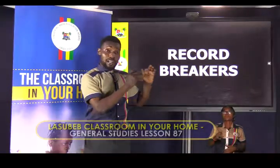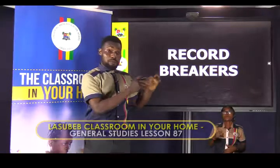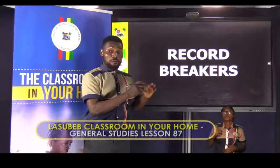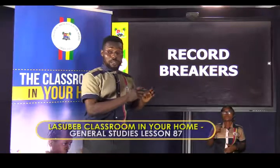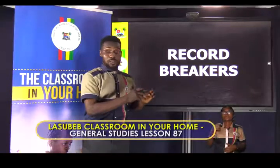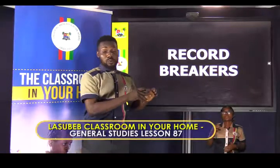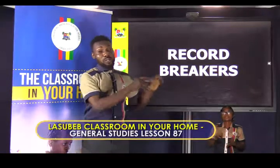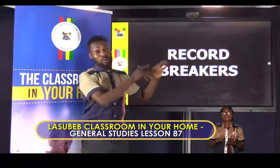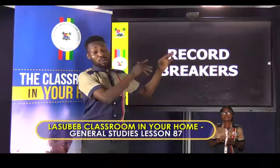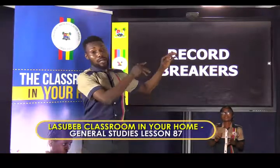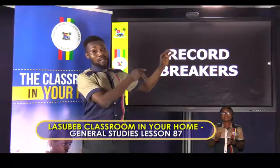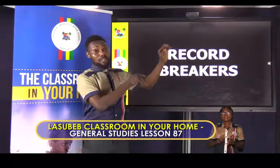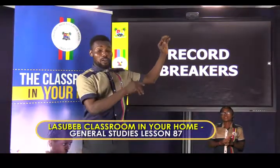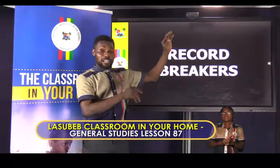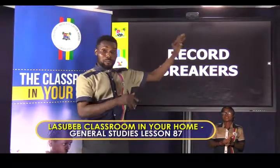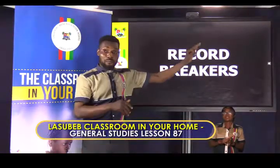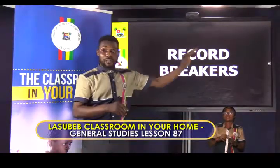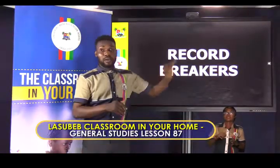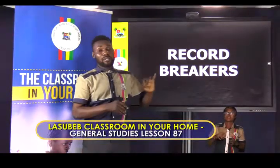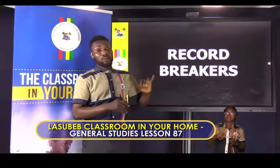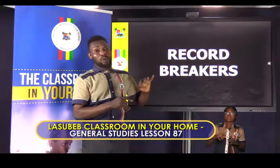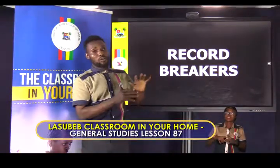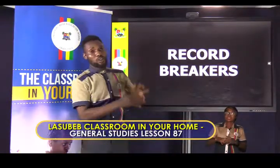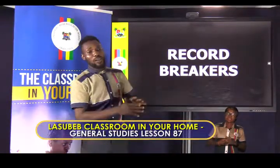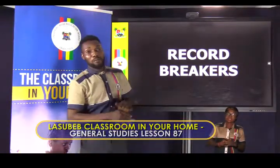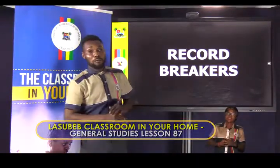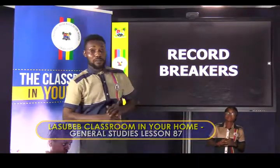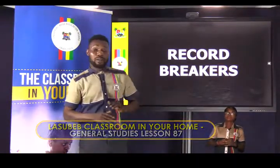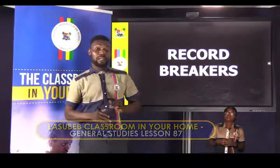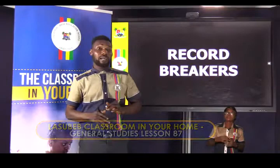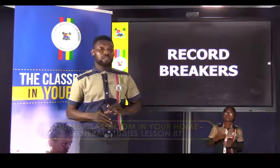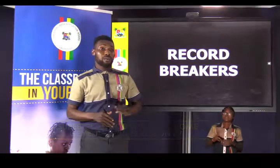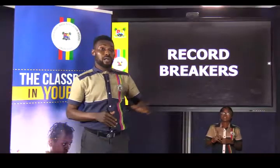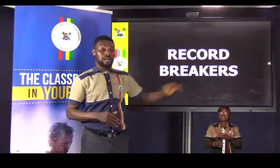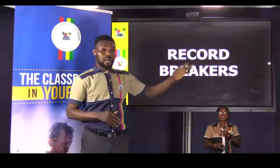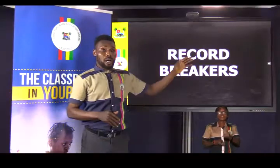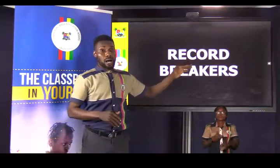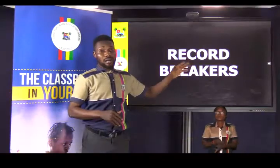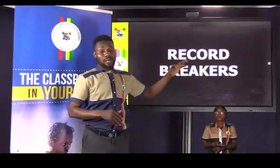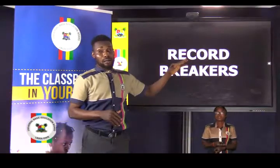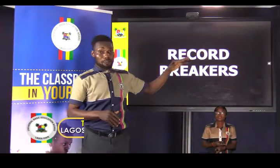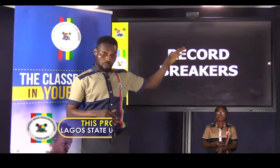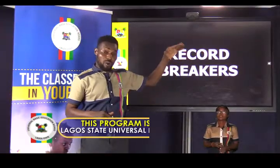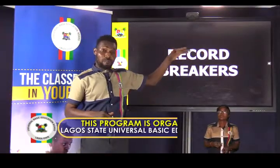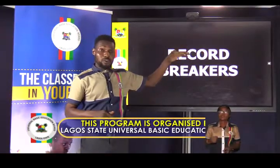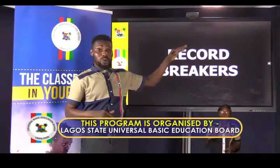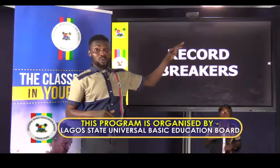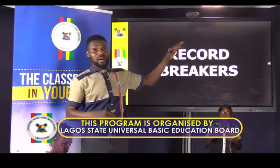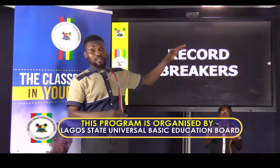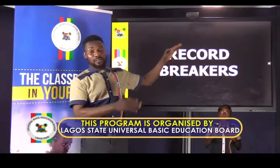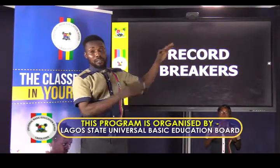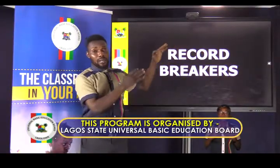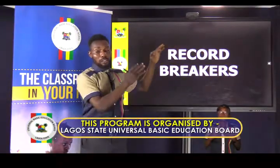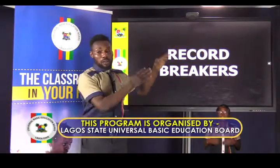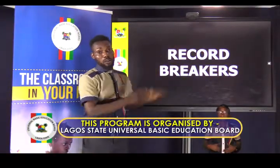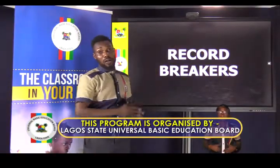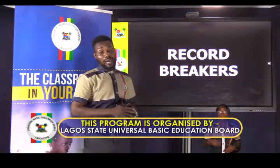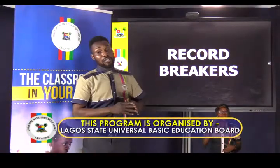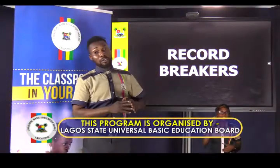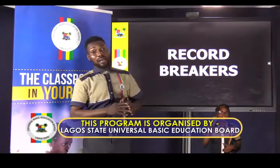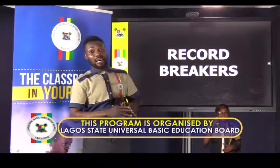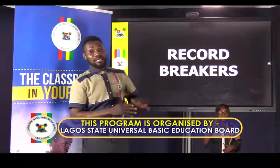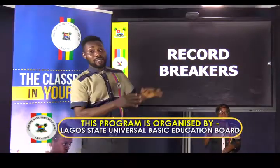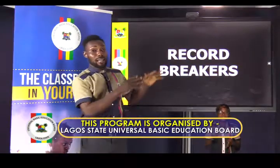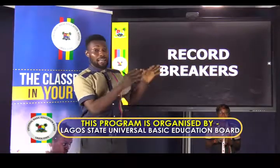We looked at the youngest professor in the world, the youngest professor in Nigeria. And we have also looked at the